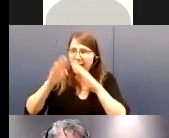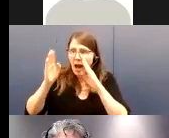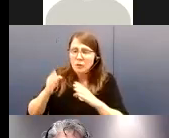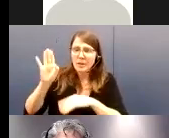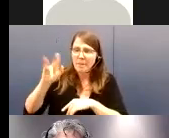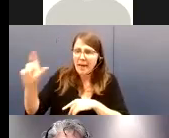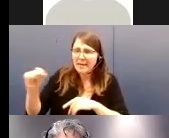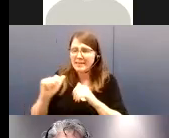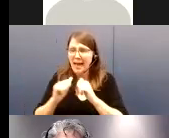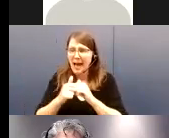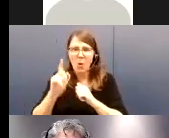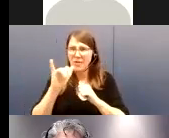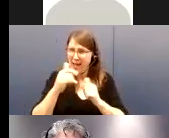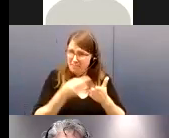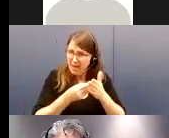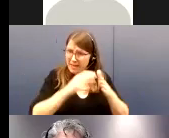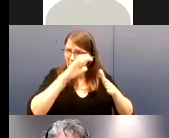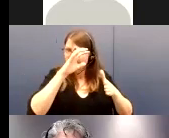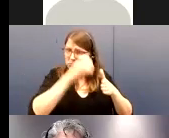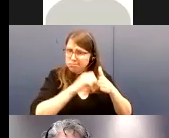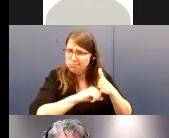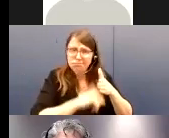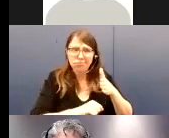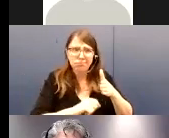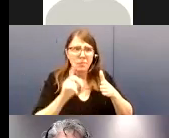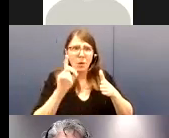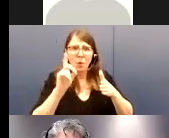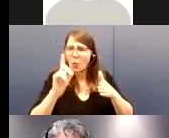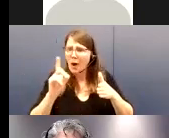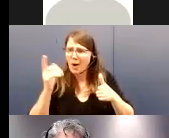didn't know where this money was coming from. Didn't know why this money was coming out of the account.